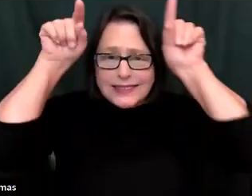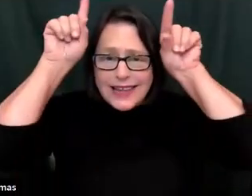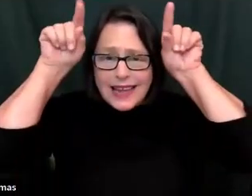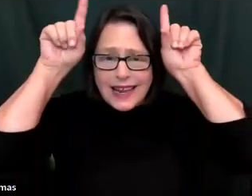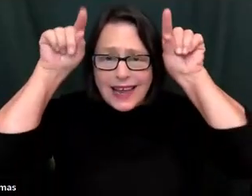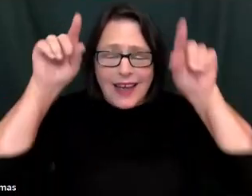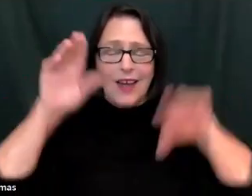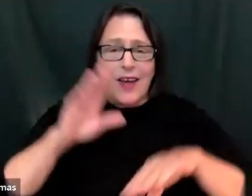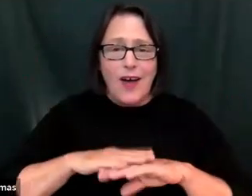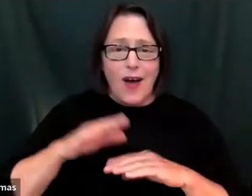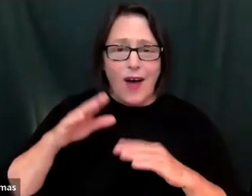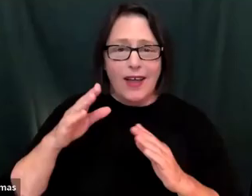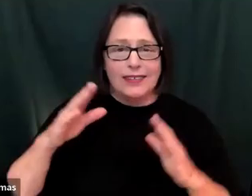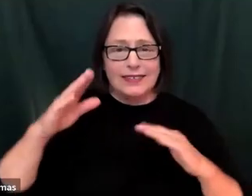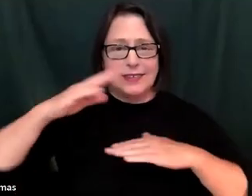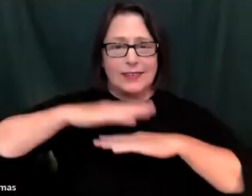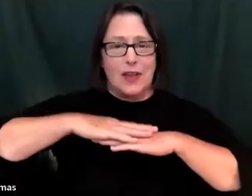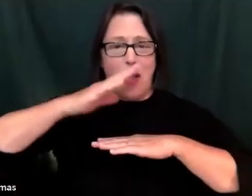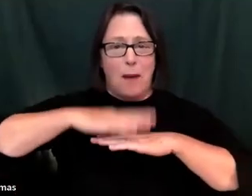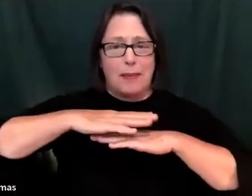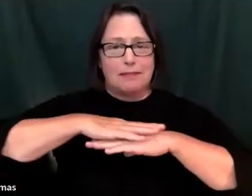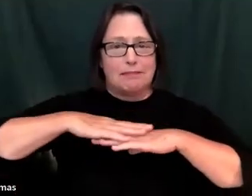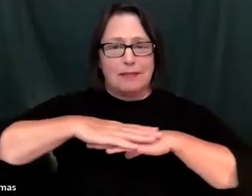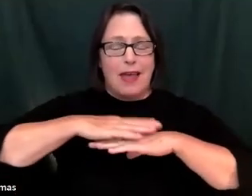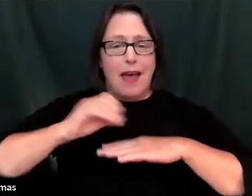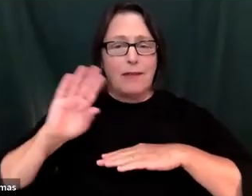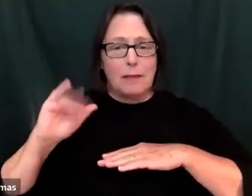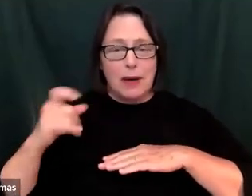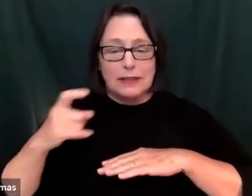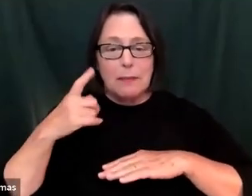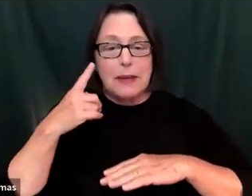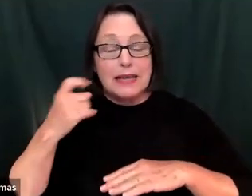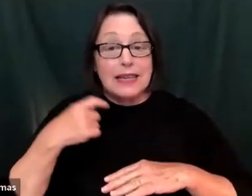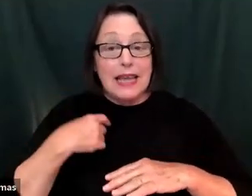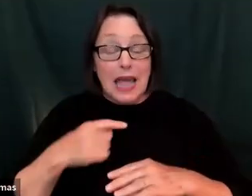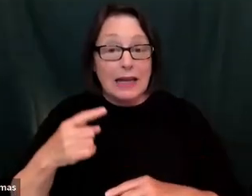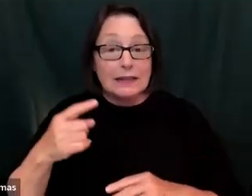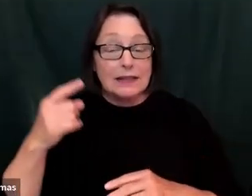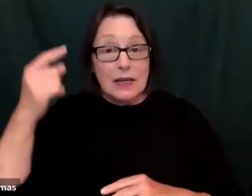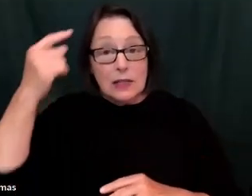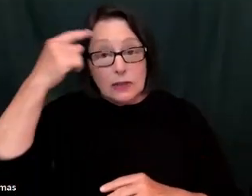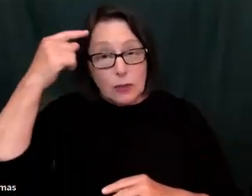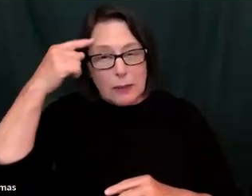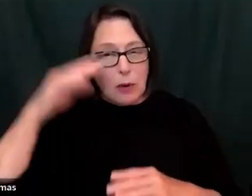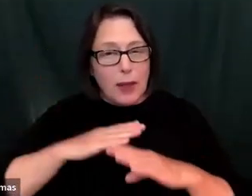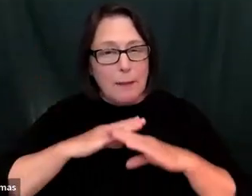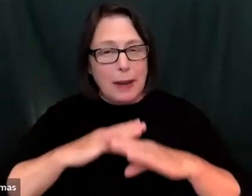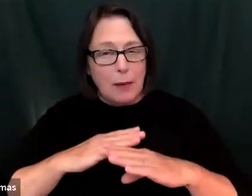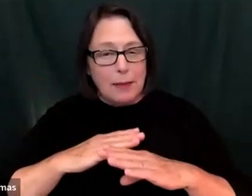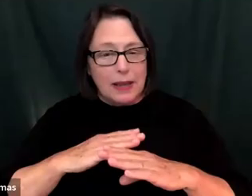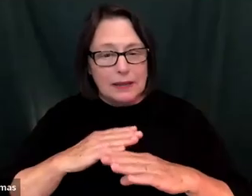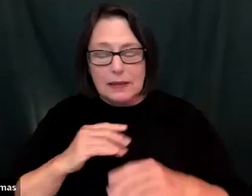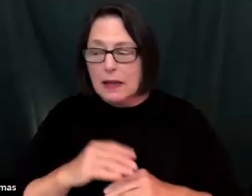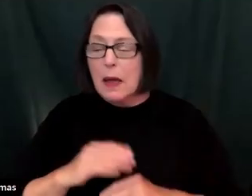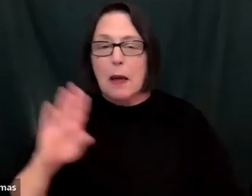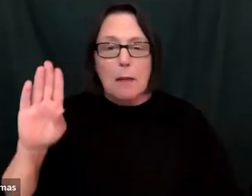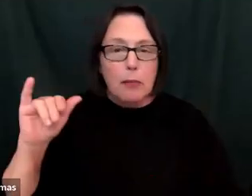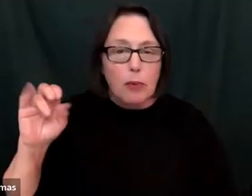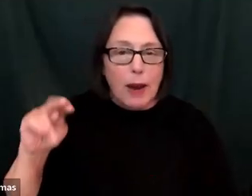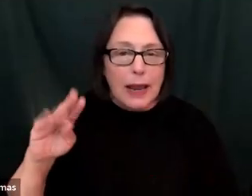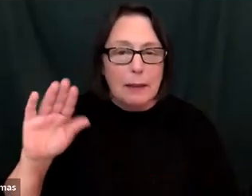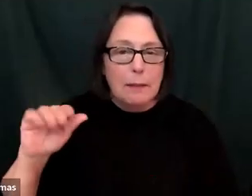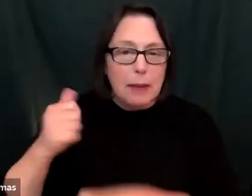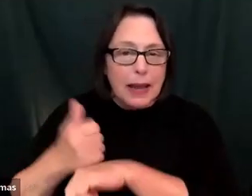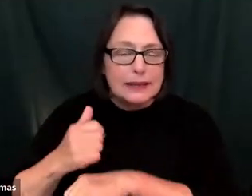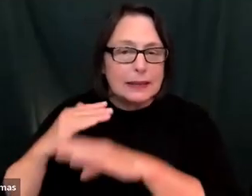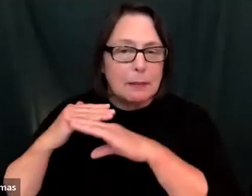the box to reflect that he has cerebral visual impairment, meaning that it's brain-based.